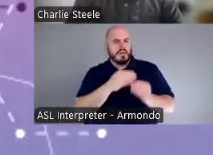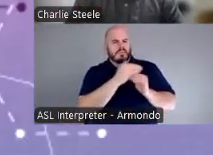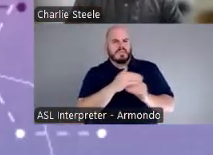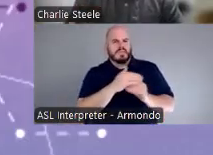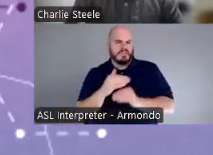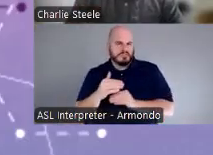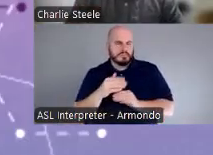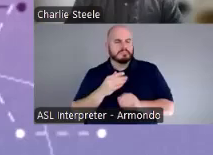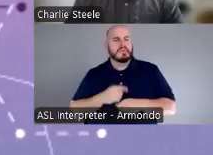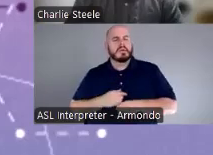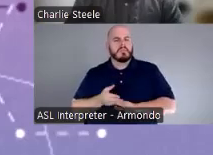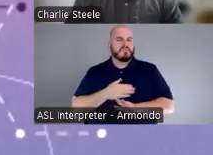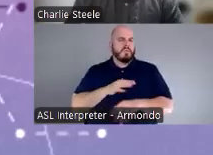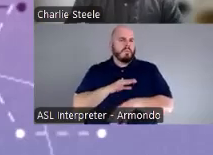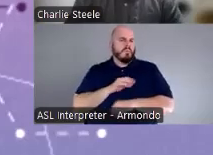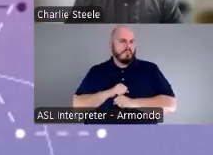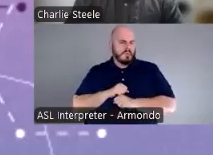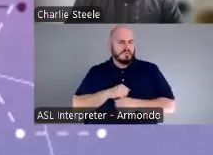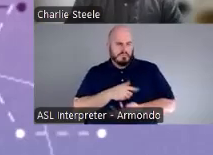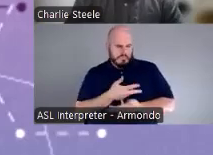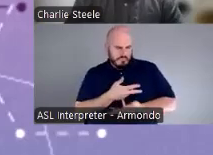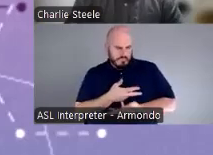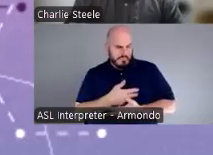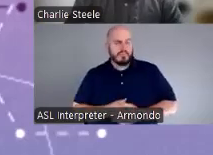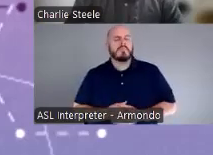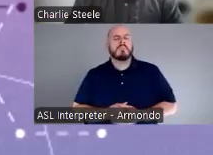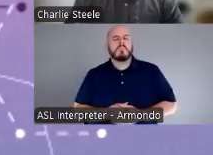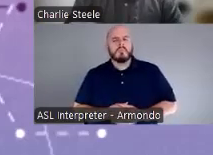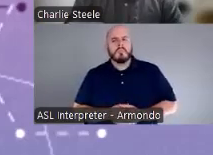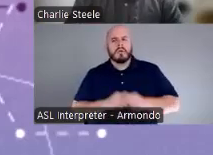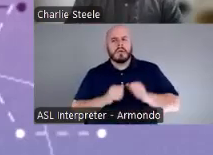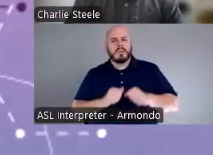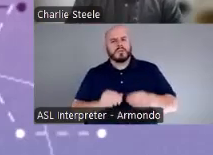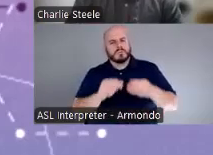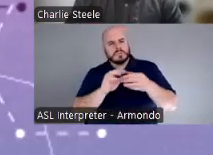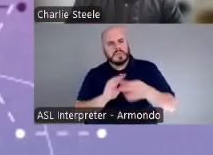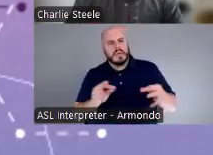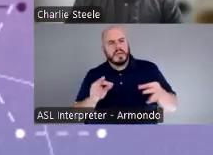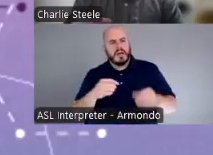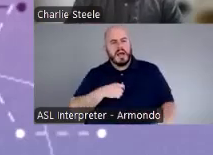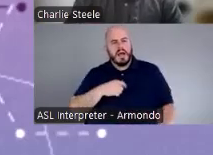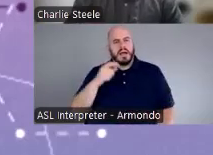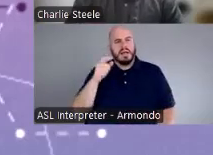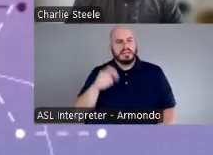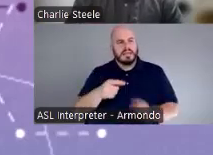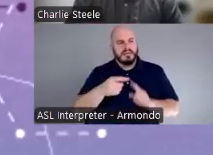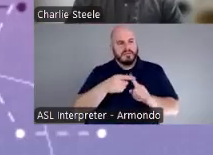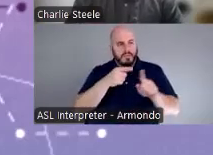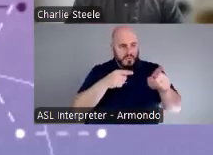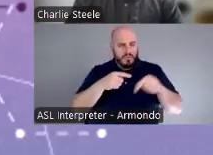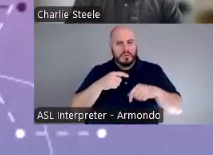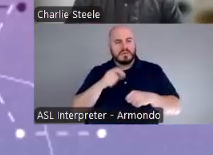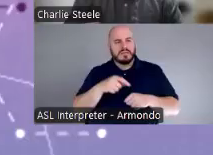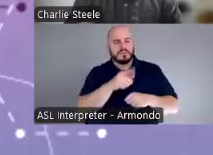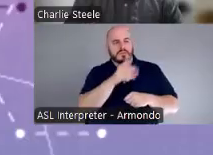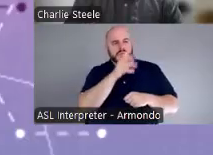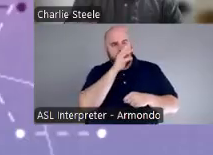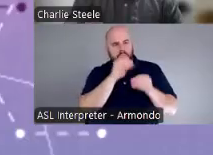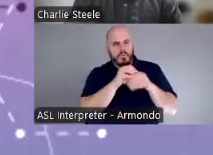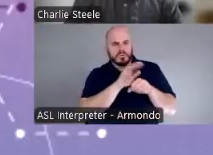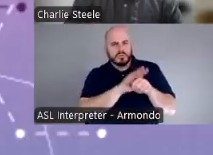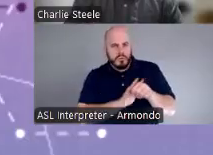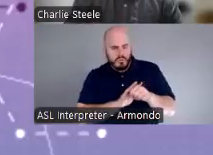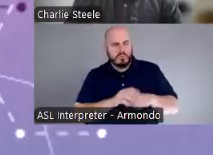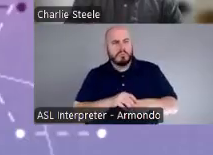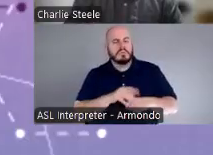an appointment, and kind of being able to state what I need from them. I need them to talk slower. I need to take time